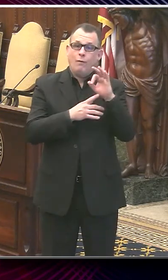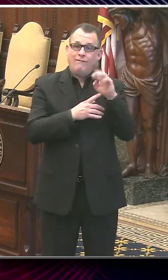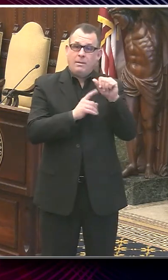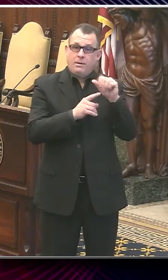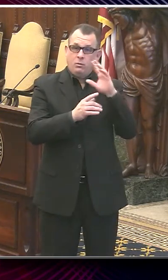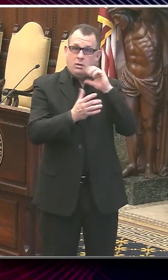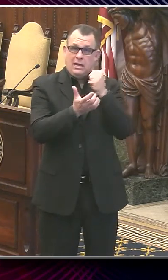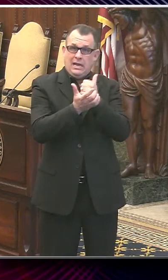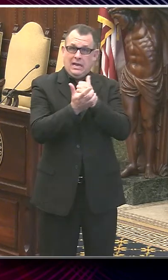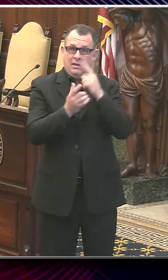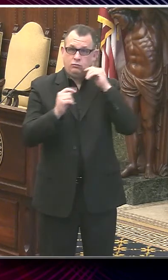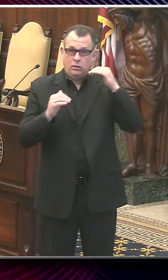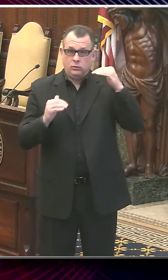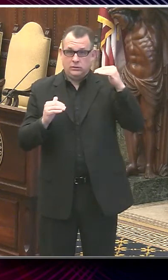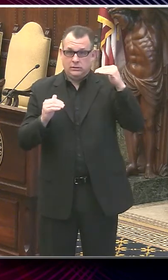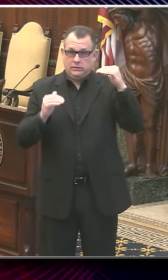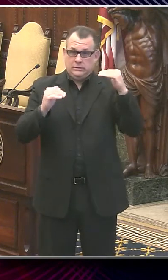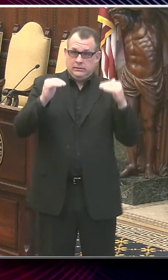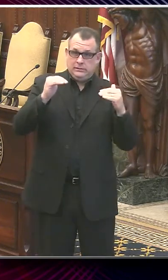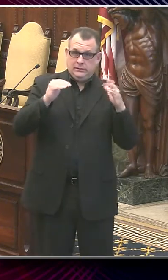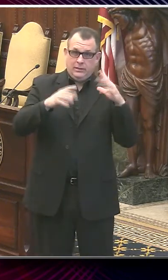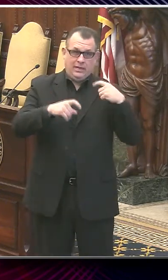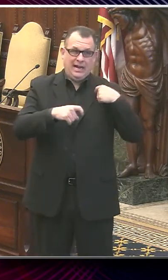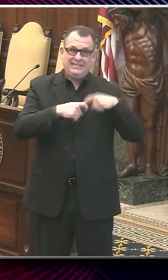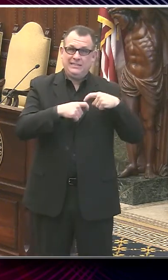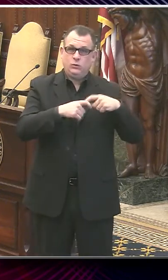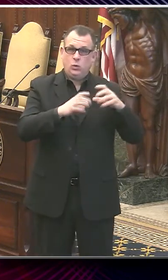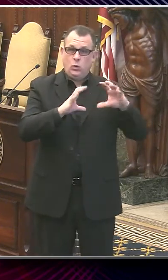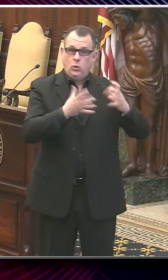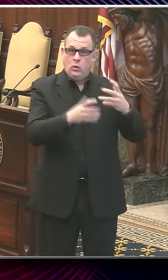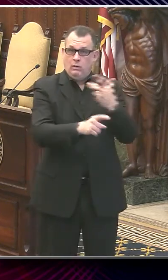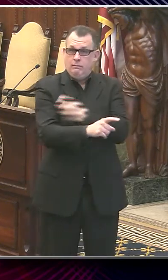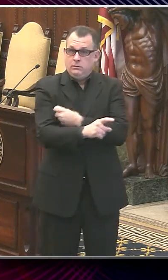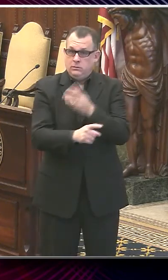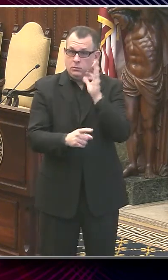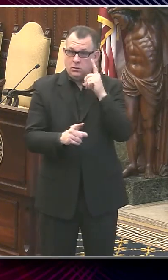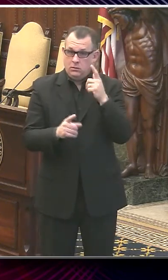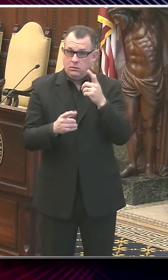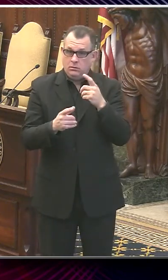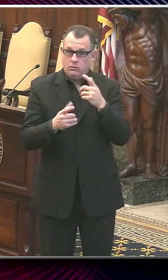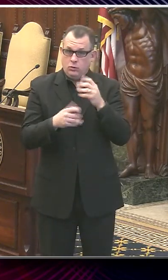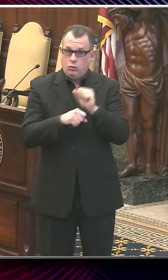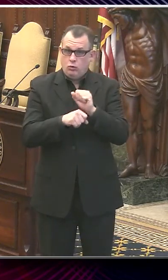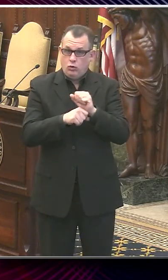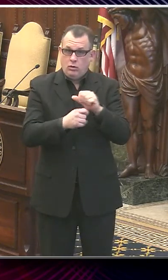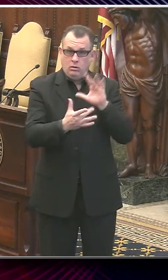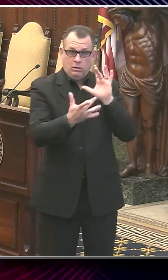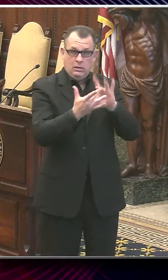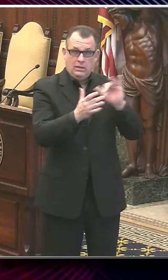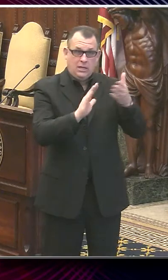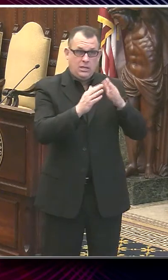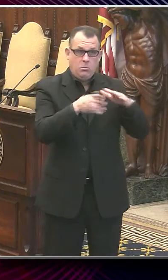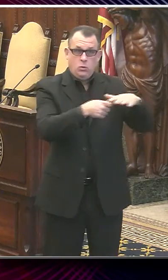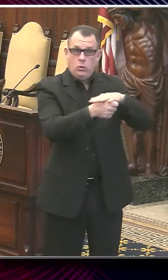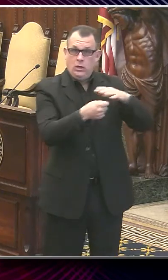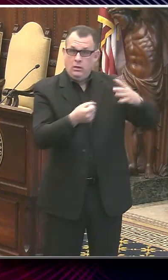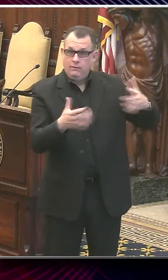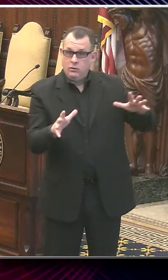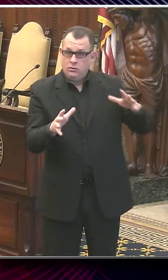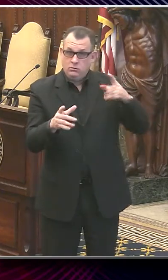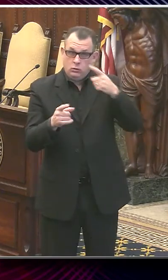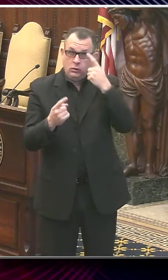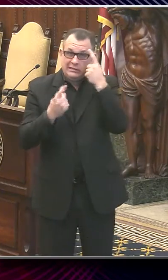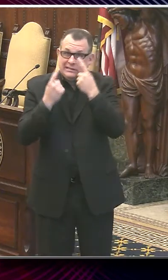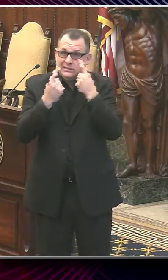we're seeing with Latinos getting vaccinated? And as part of the effort to reach this community, is the city considering maybe doing